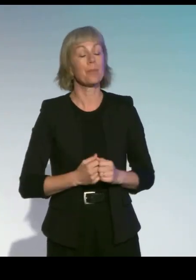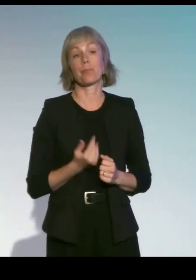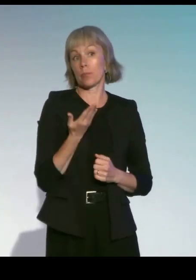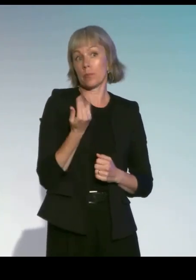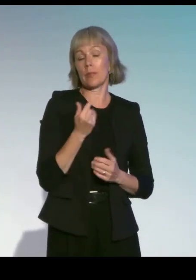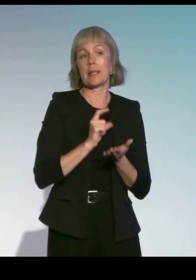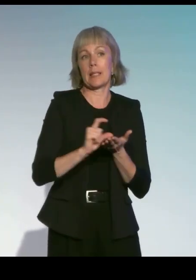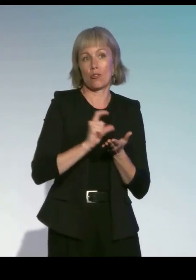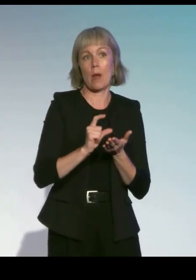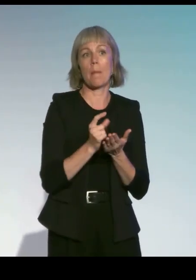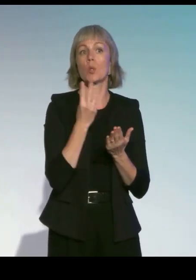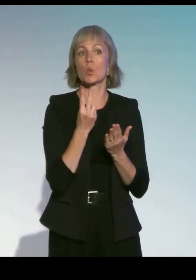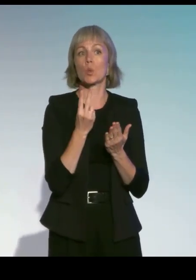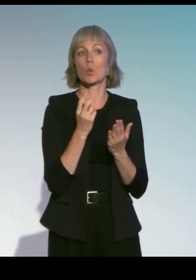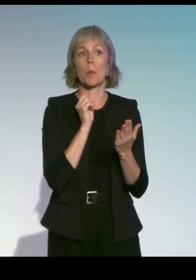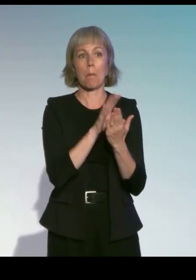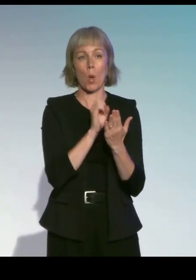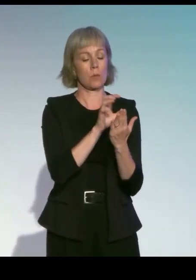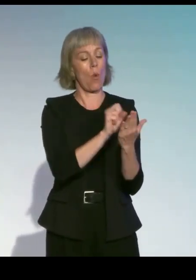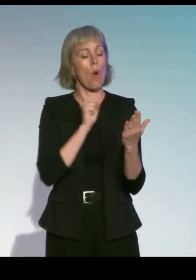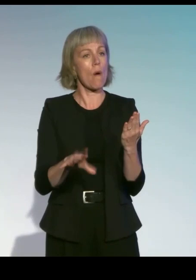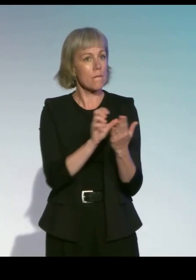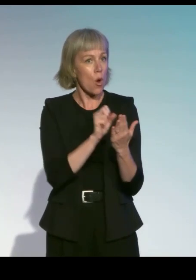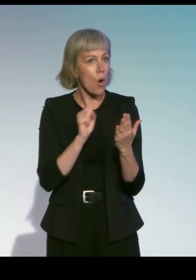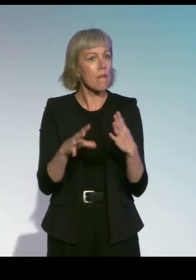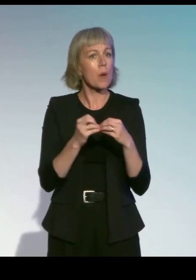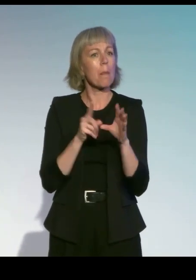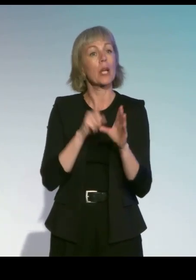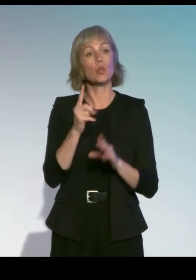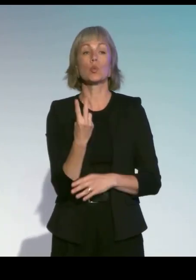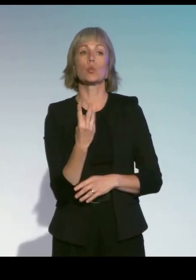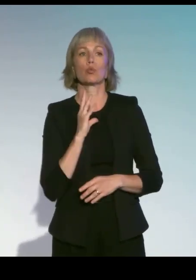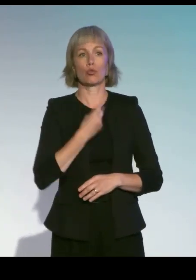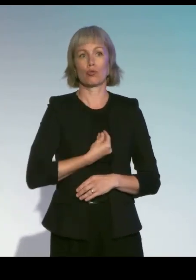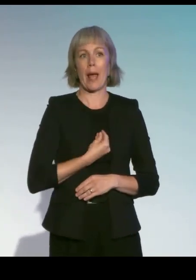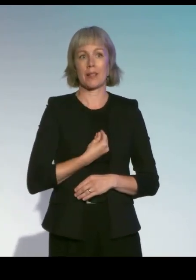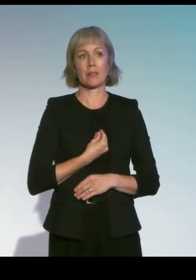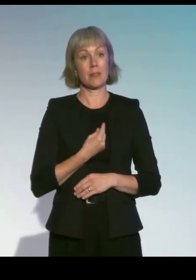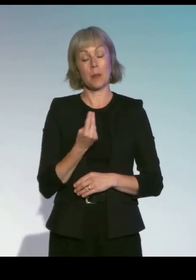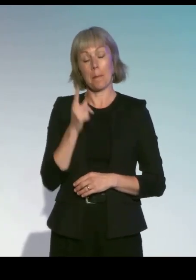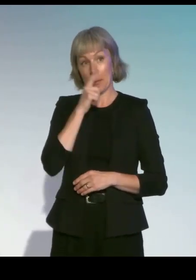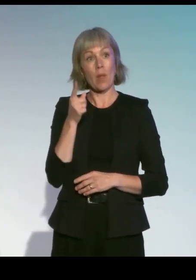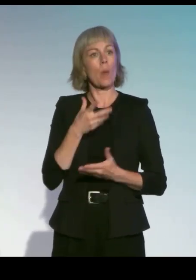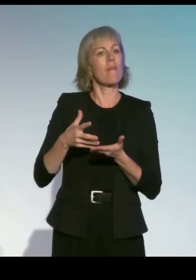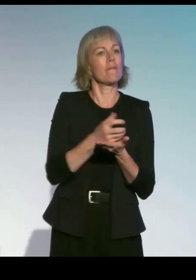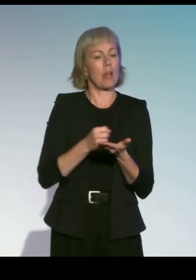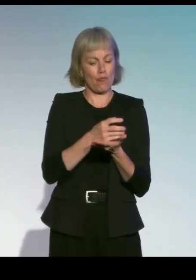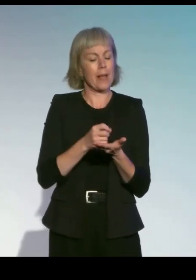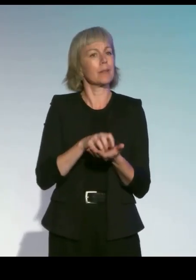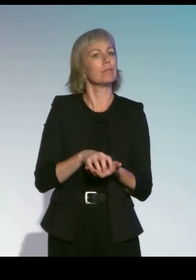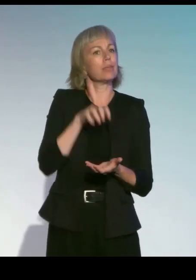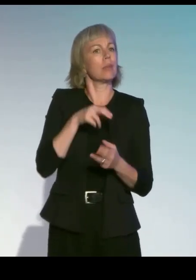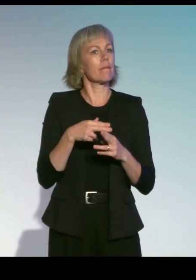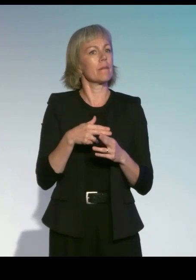posts by two trans content creators who were fundraising for top surgery when they were flagged